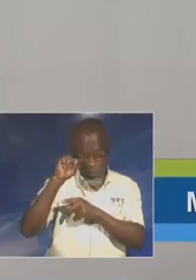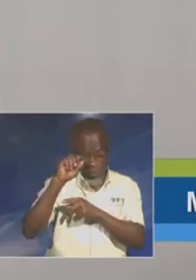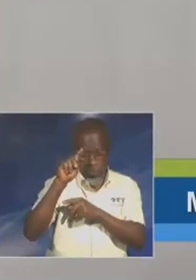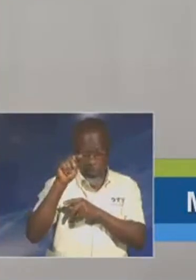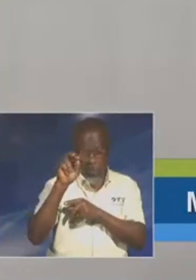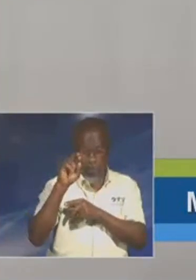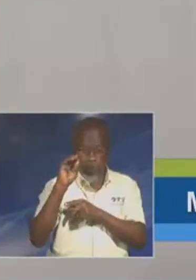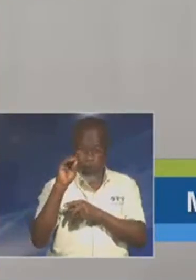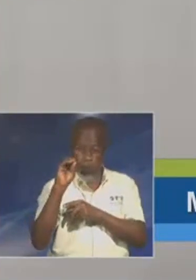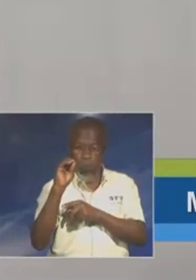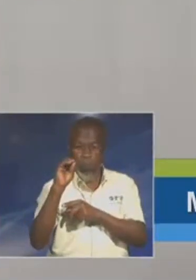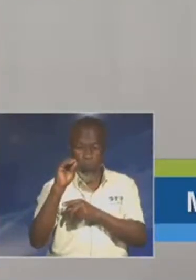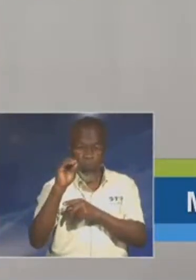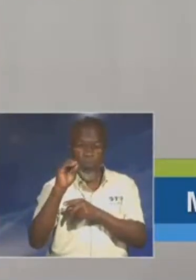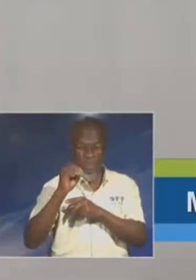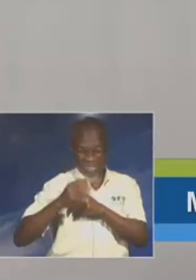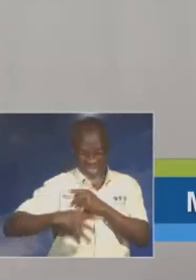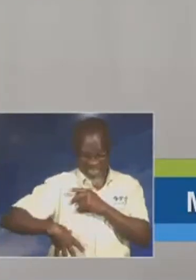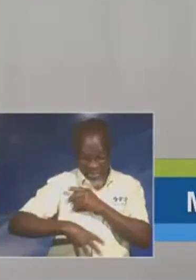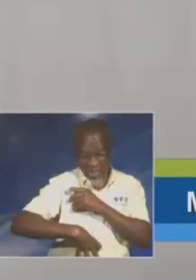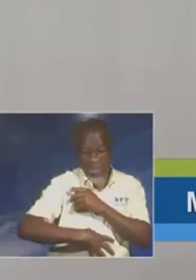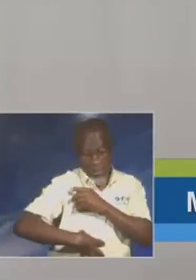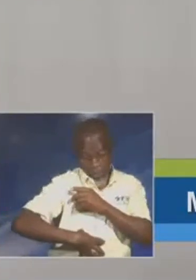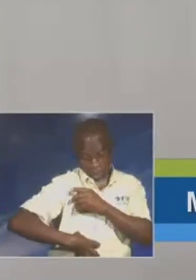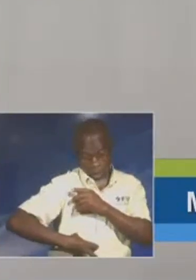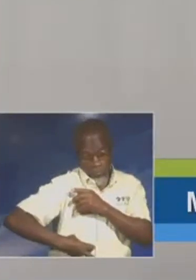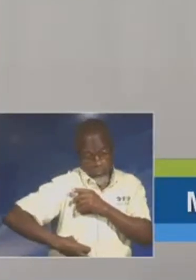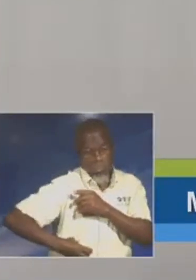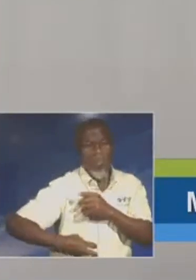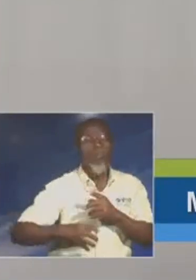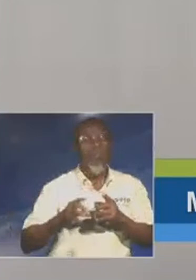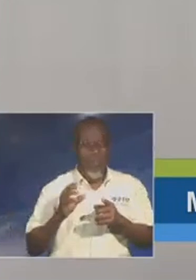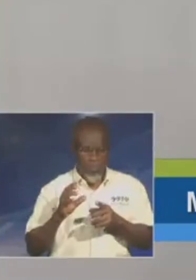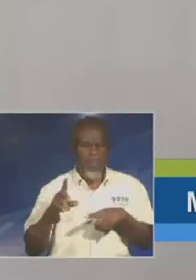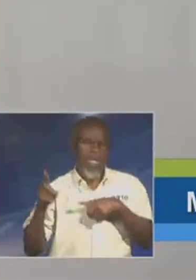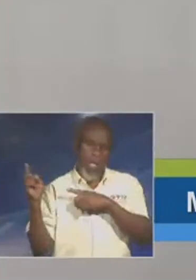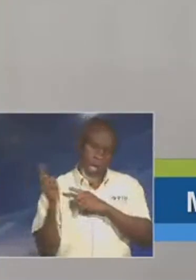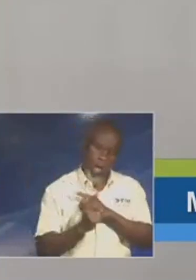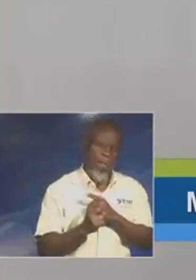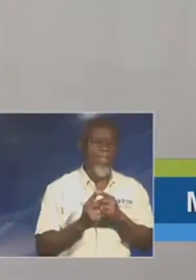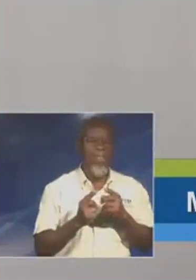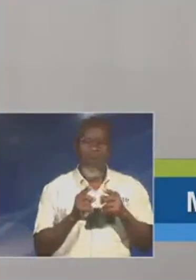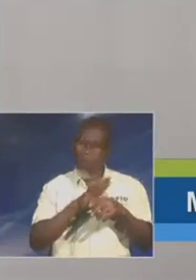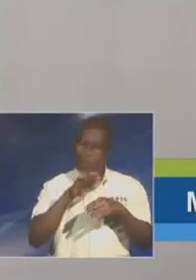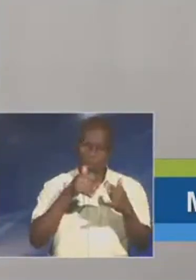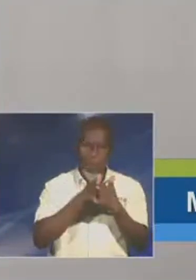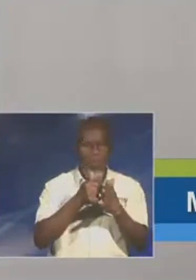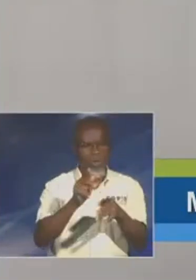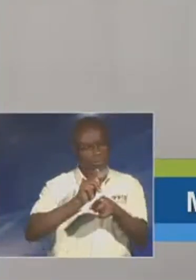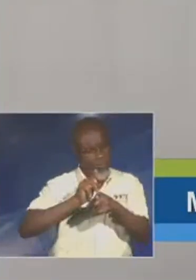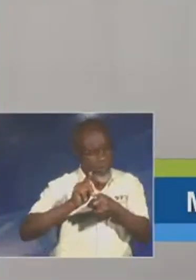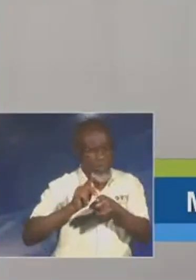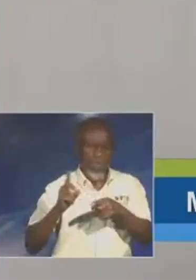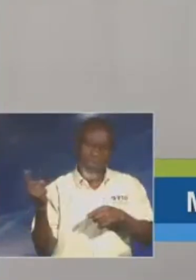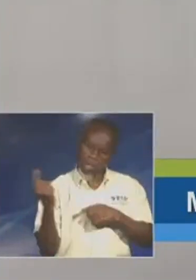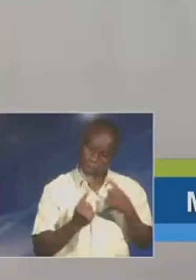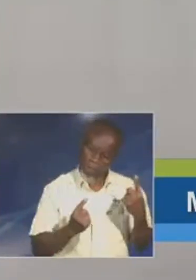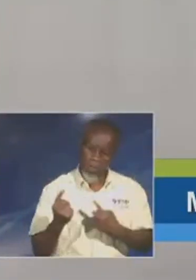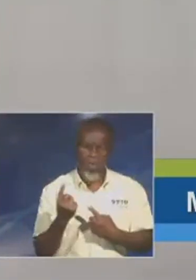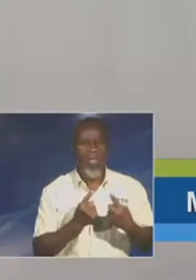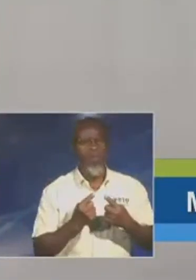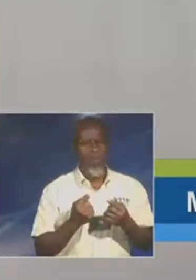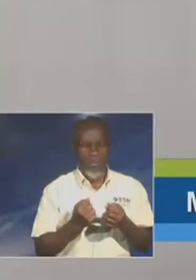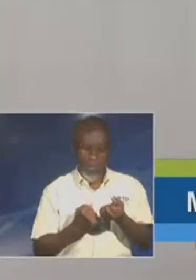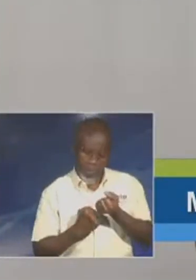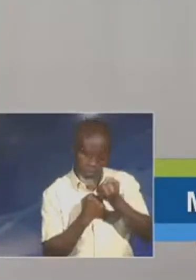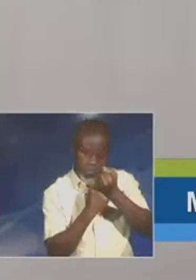any signs of anything with regards to hepatitis. So we've been linking in with all our specialists who are aware and have been really informed